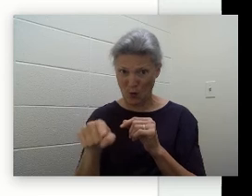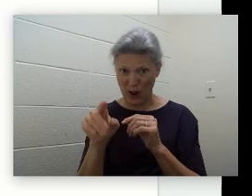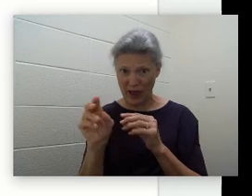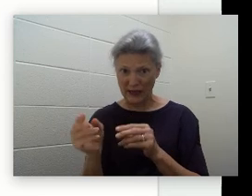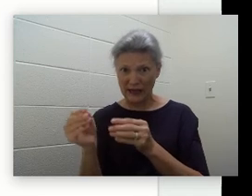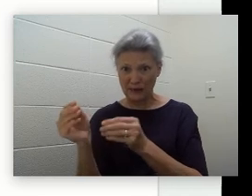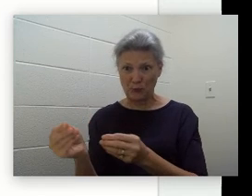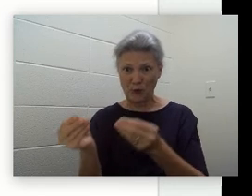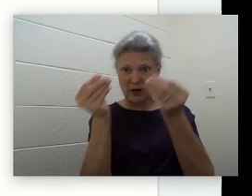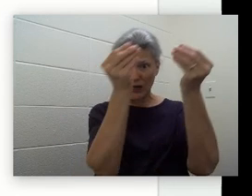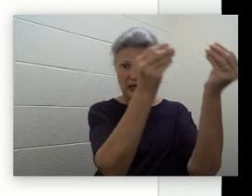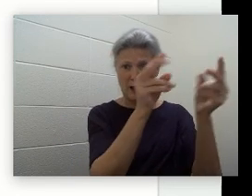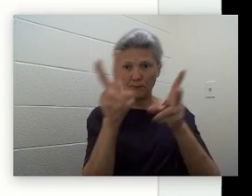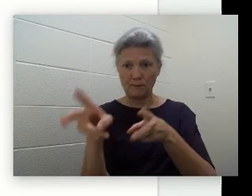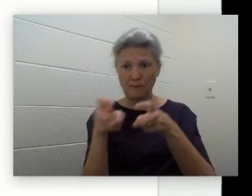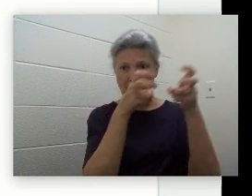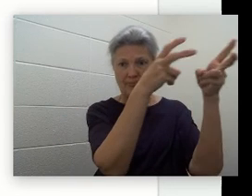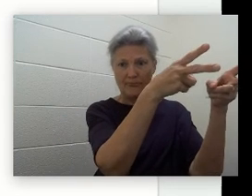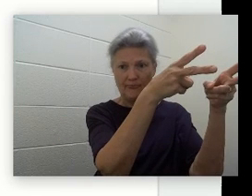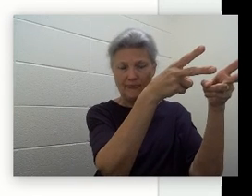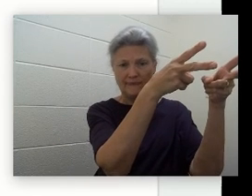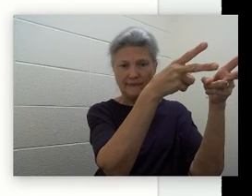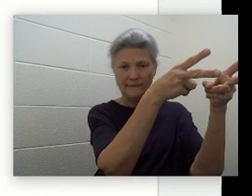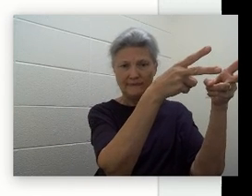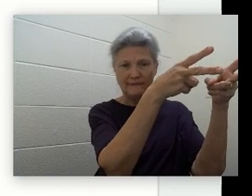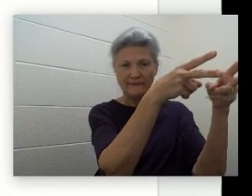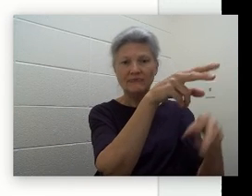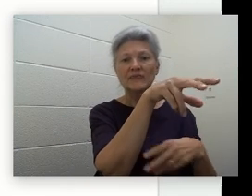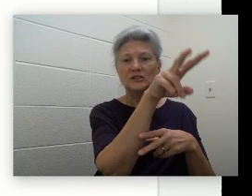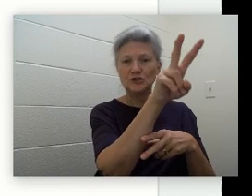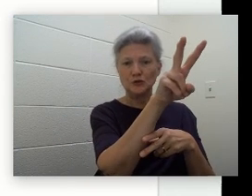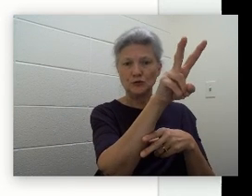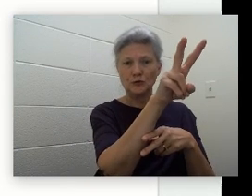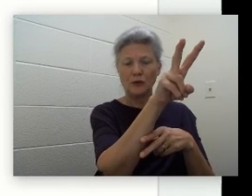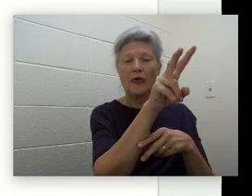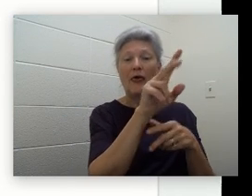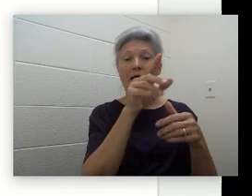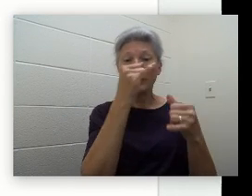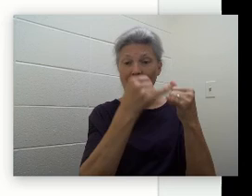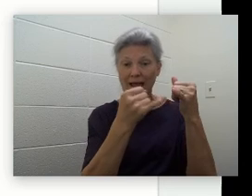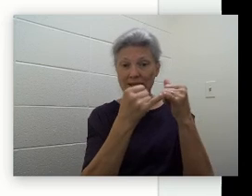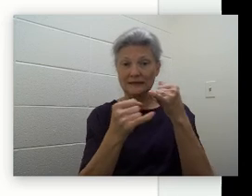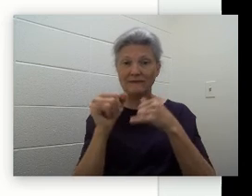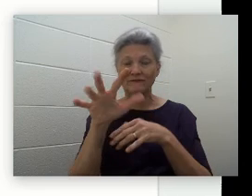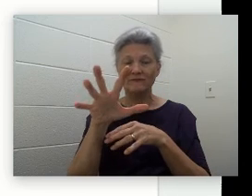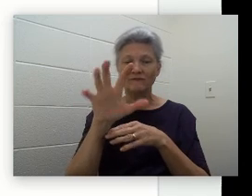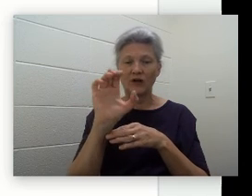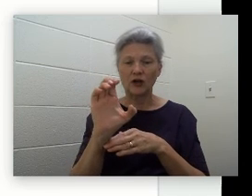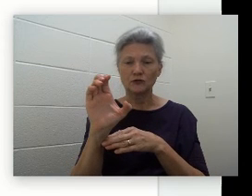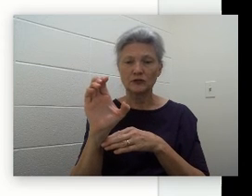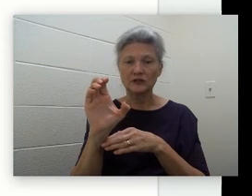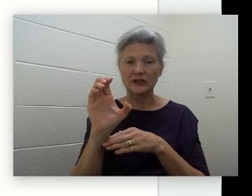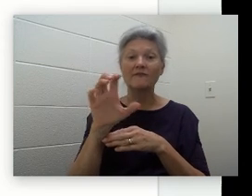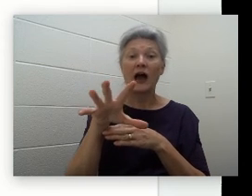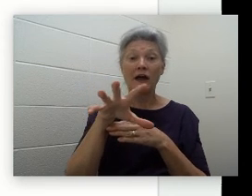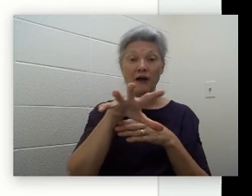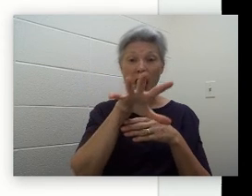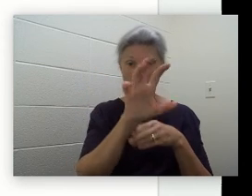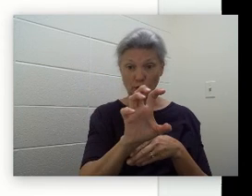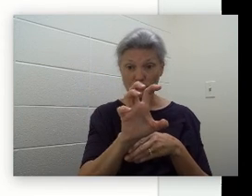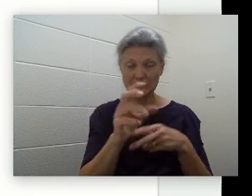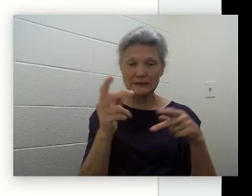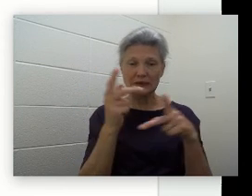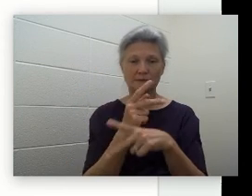2 hundreds up here. Lastly, we have 500 500ths